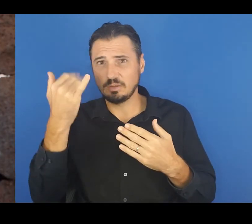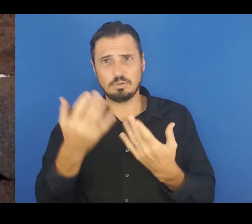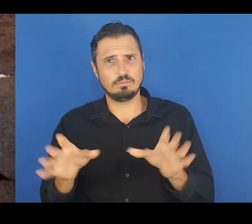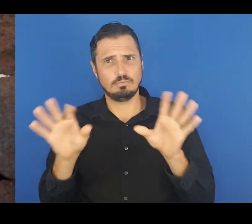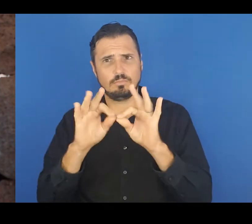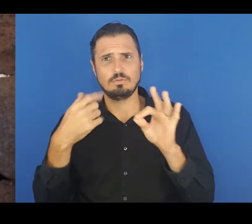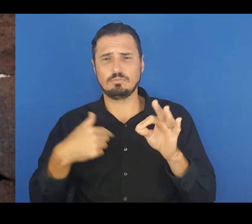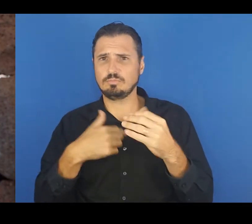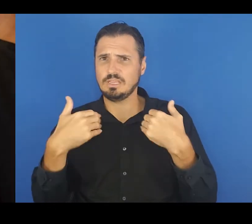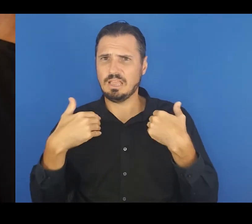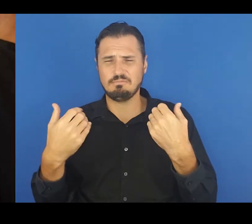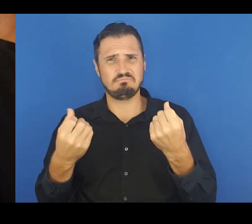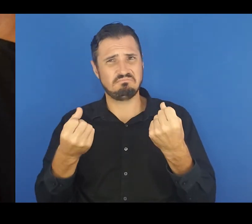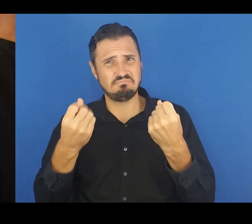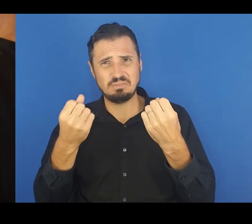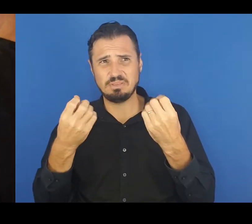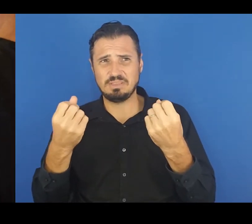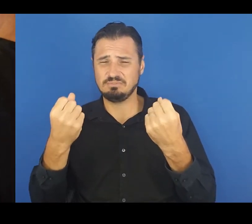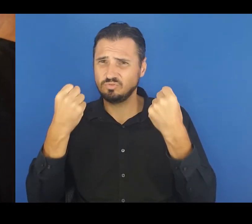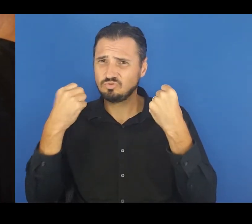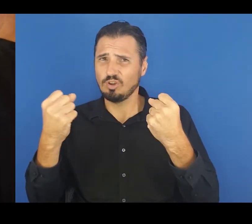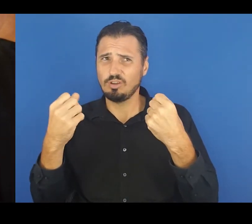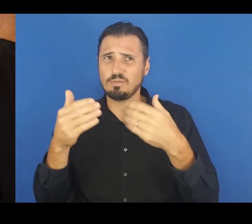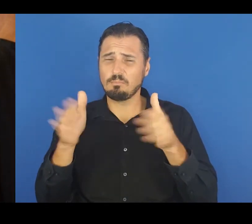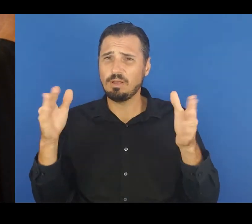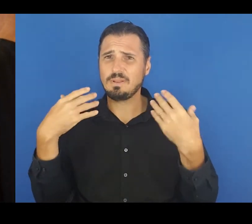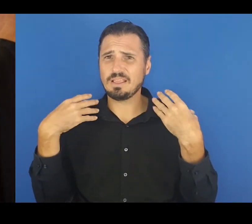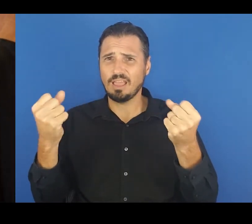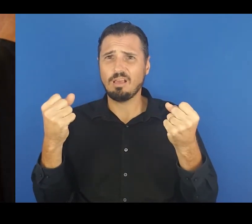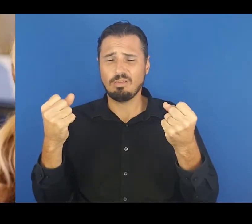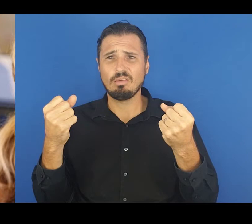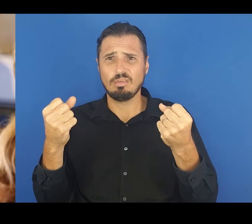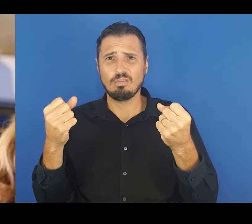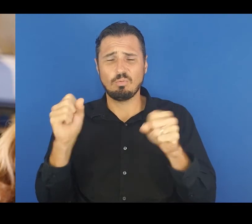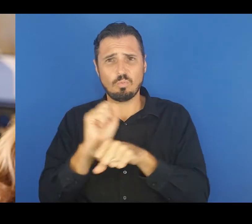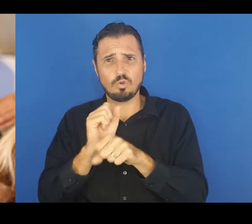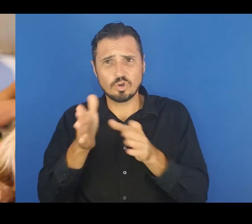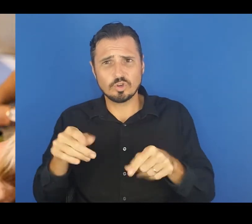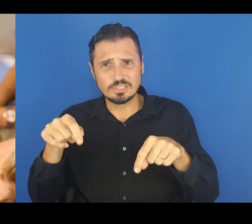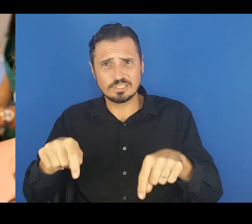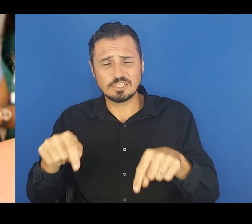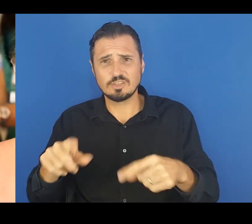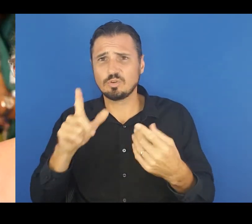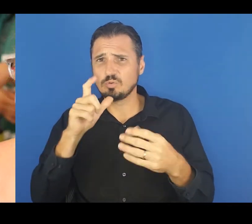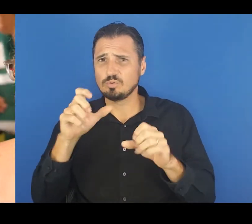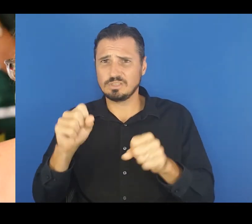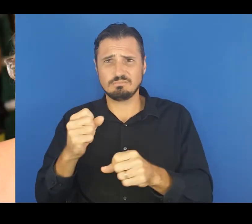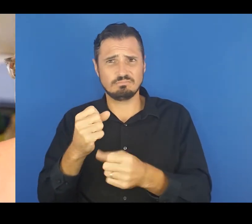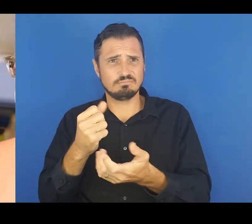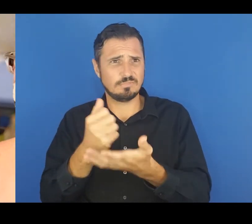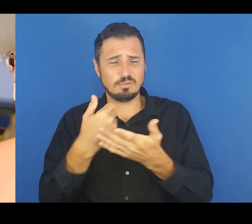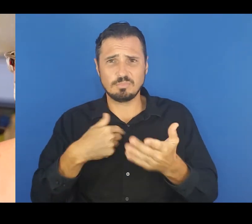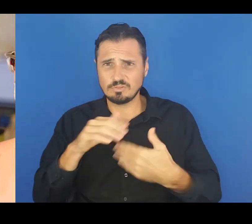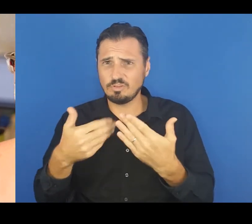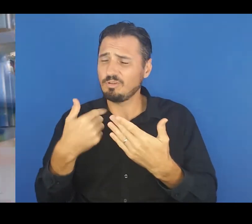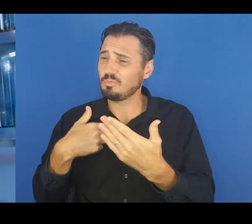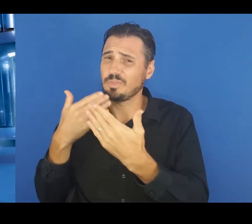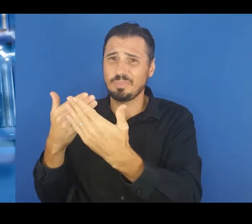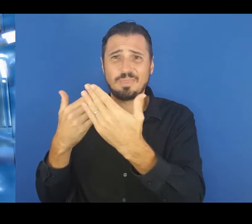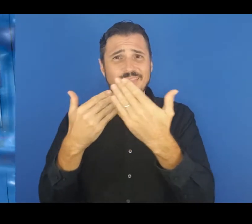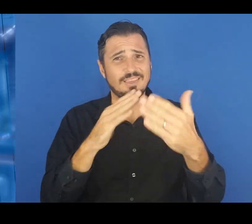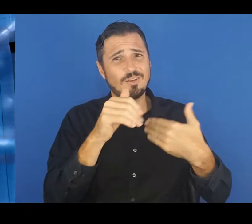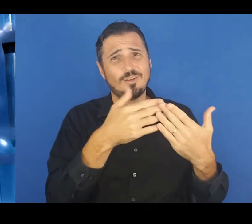health presence on our island, and we thank all those involved in public health for your dedication, especially throughout the past year.